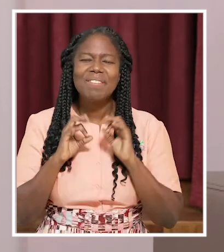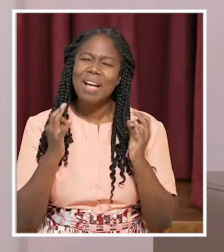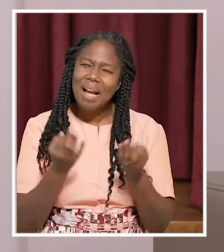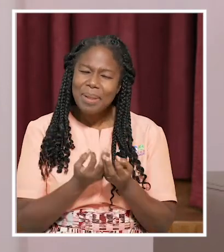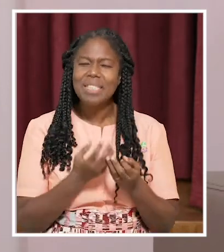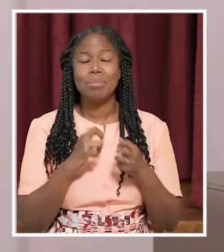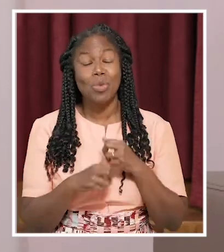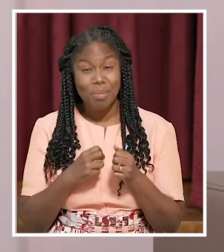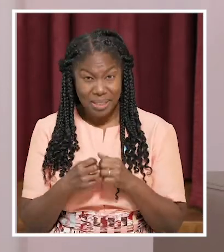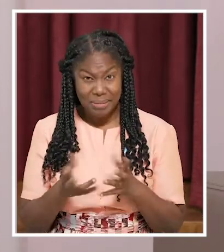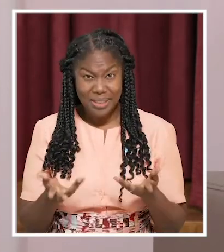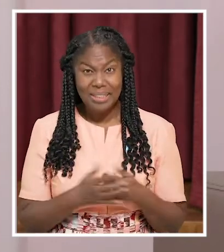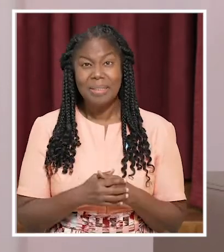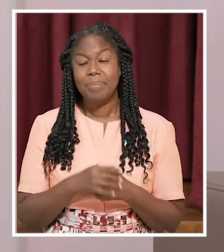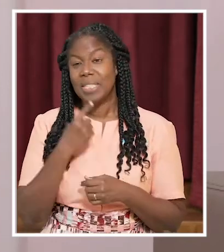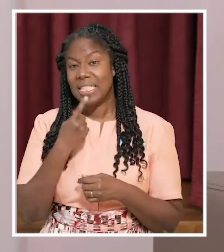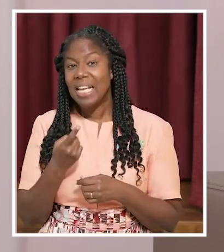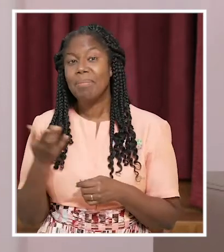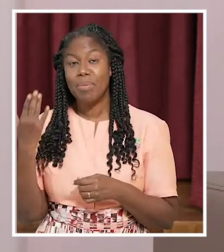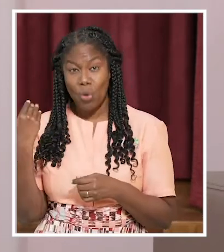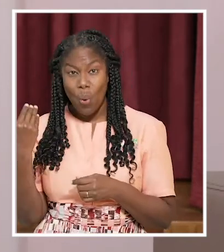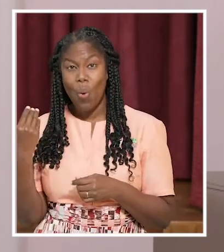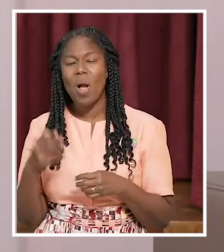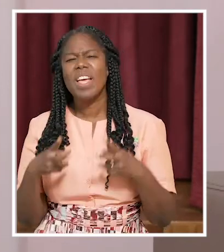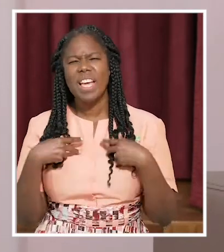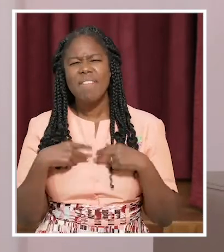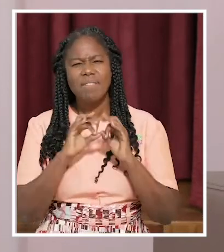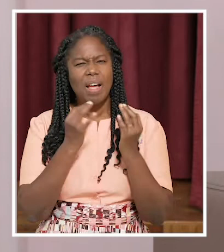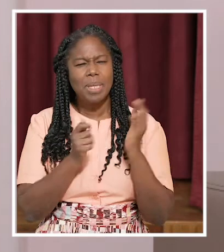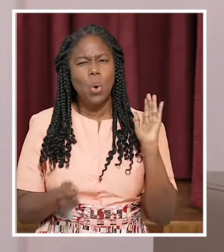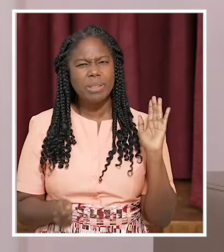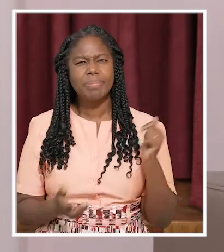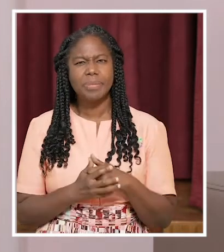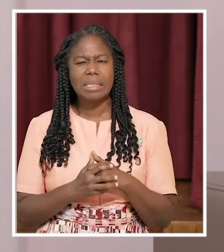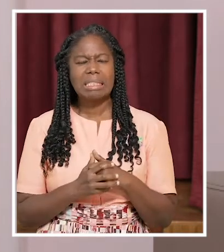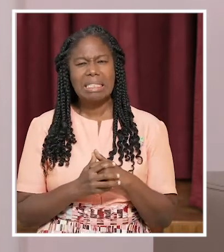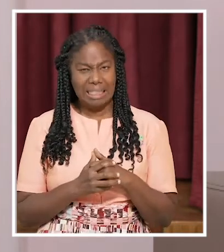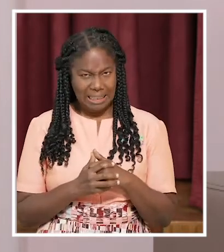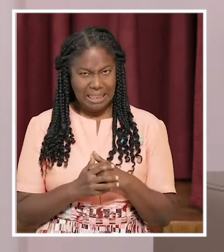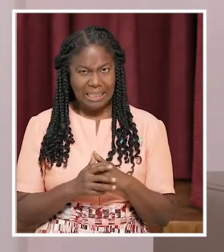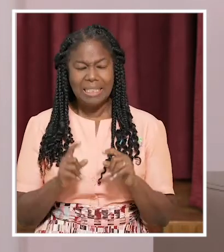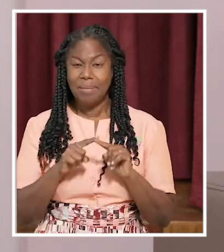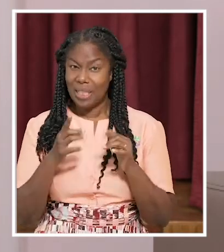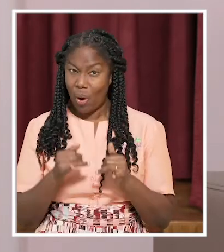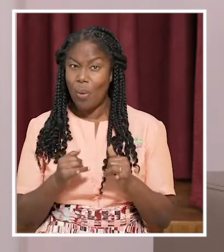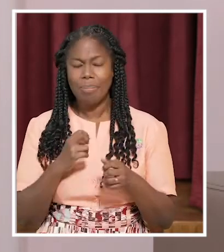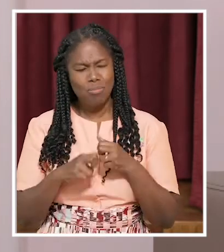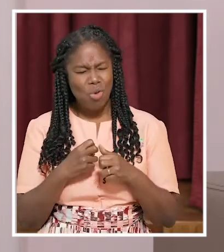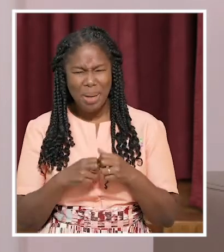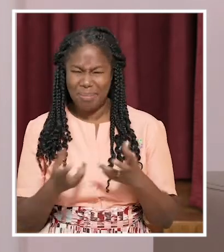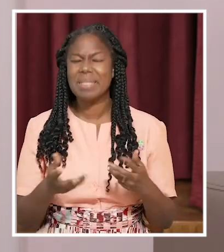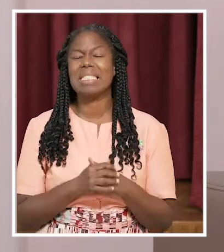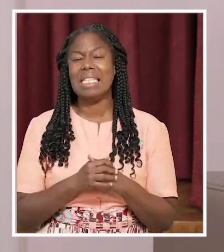So that escape is no longer there and you have to face that which you were avoiding. And in those situations, what we have